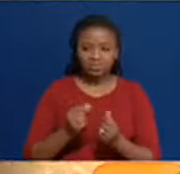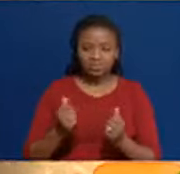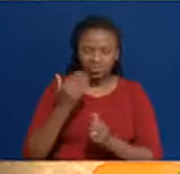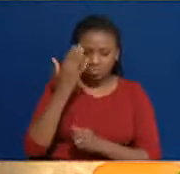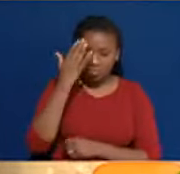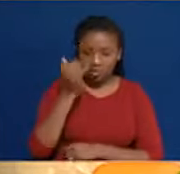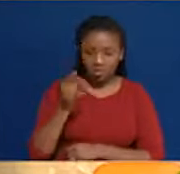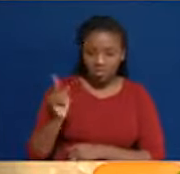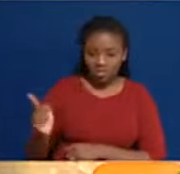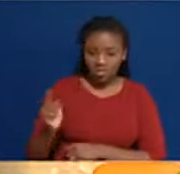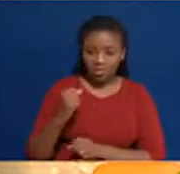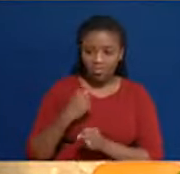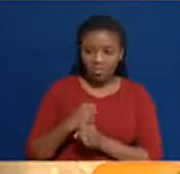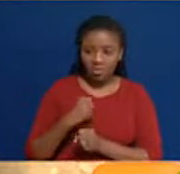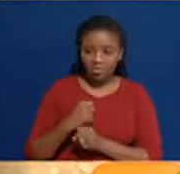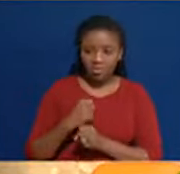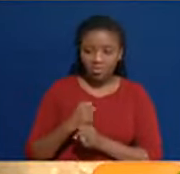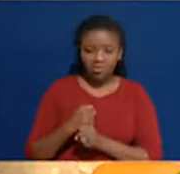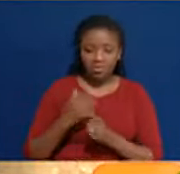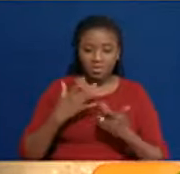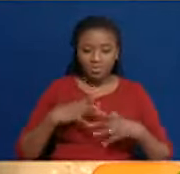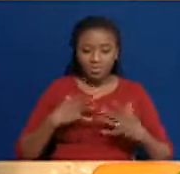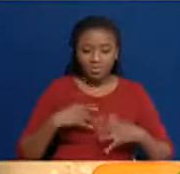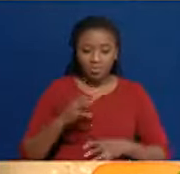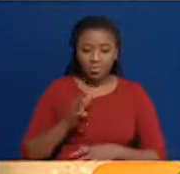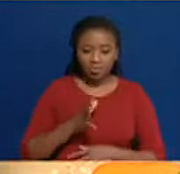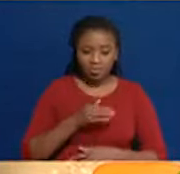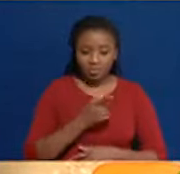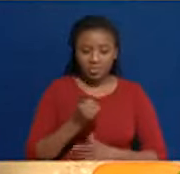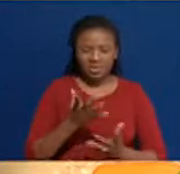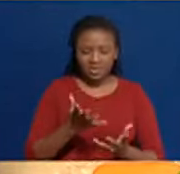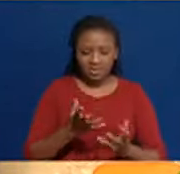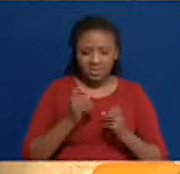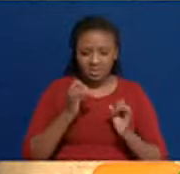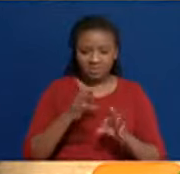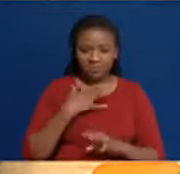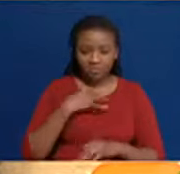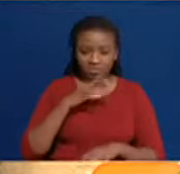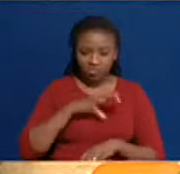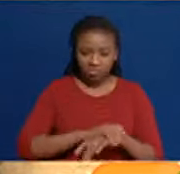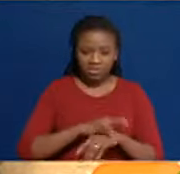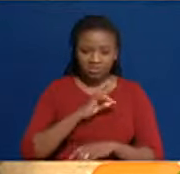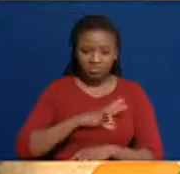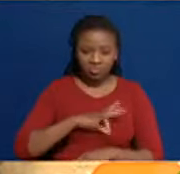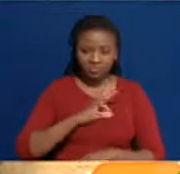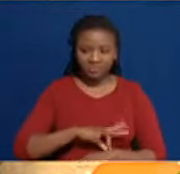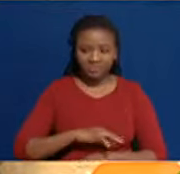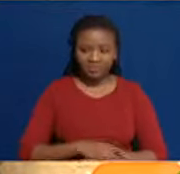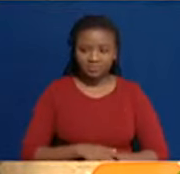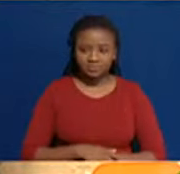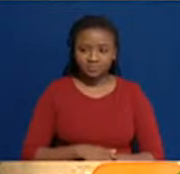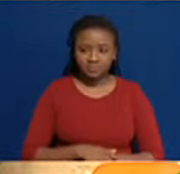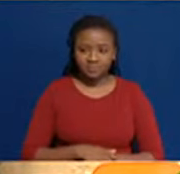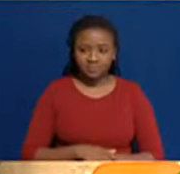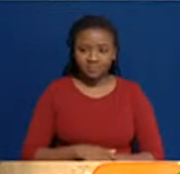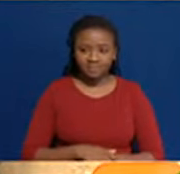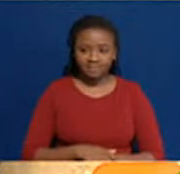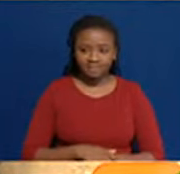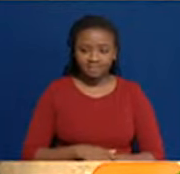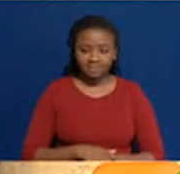a trait that every miner in this area needs if they are to land the valuable gemstones. Edward